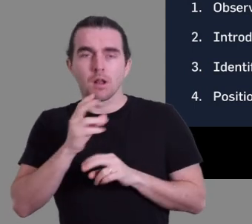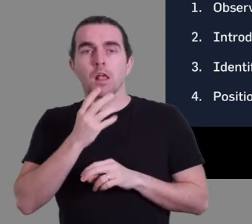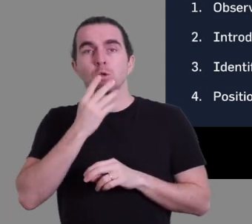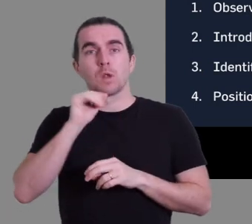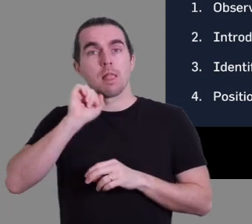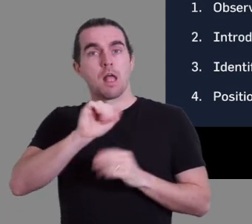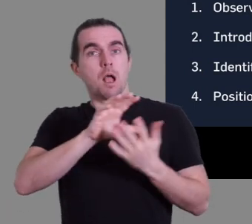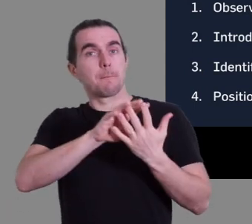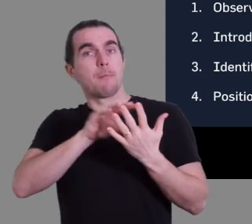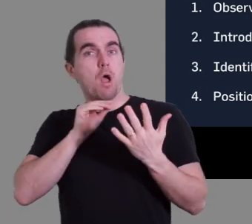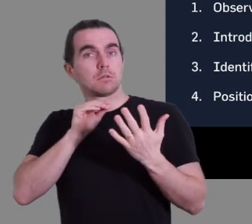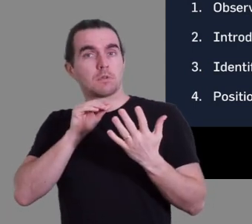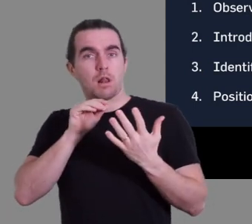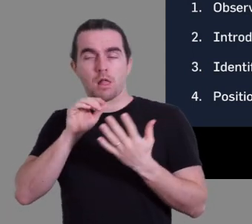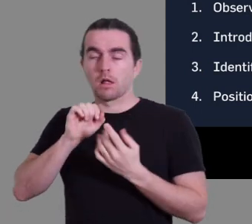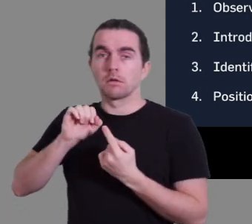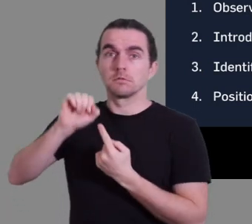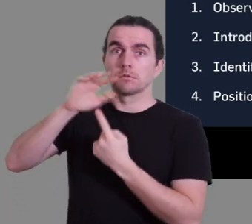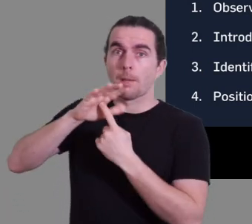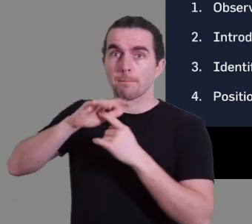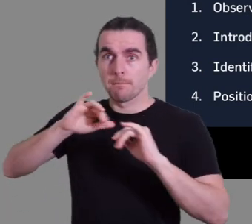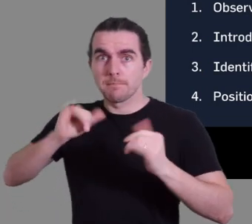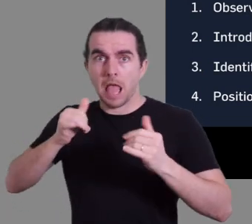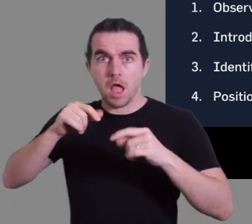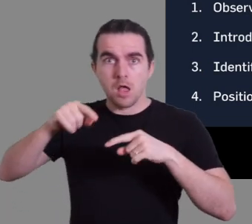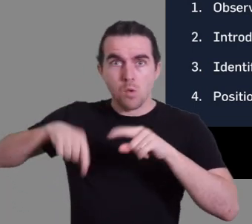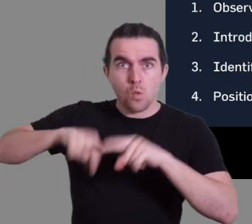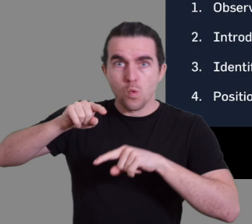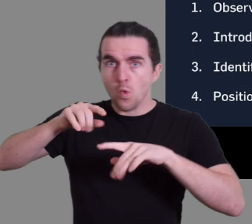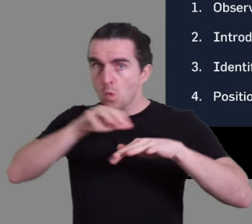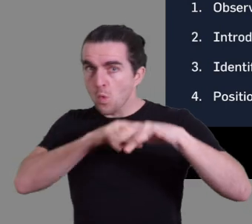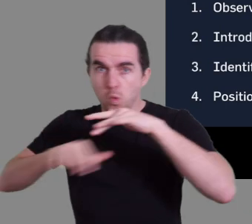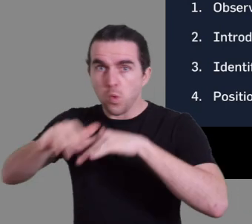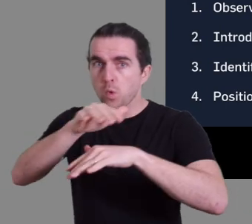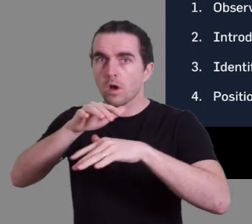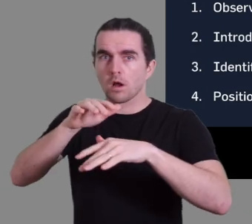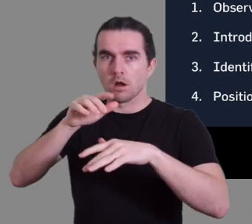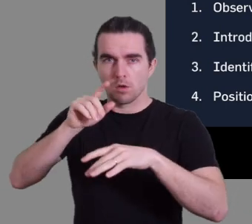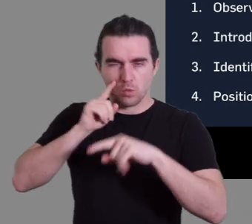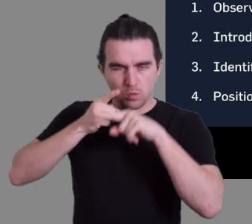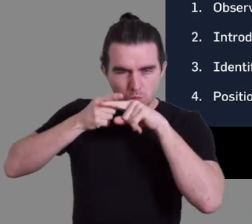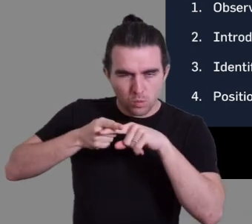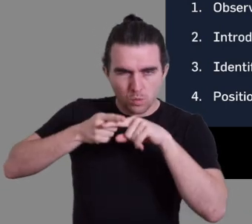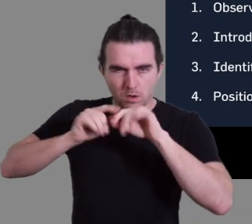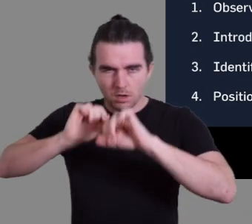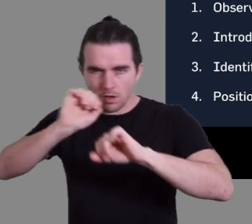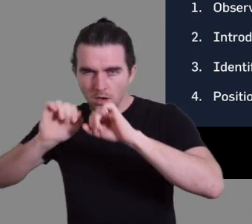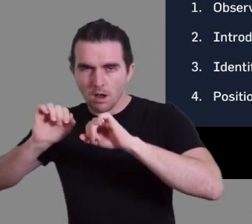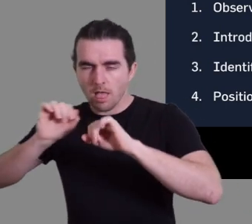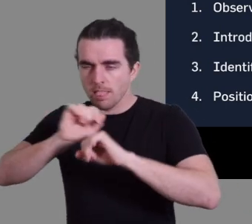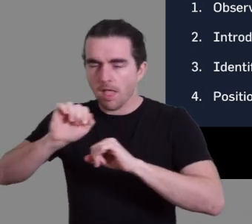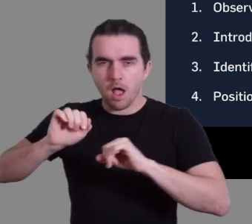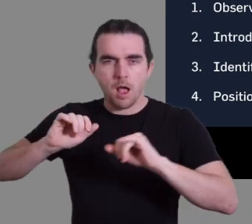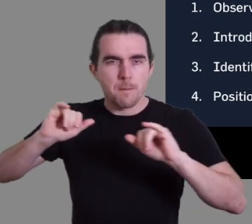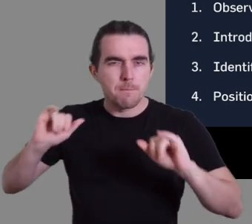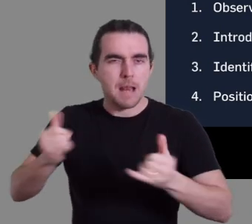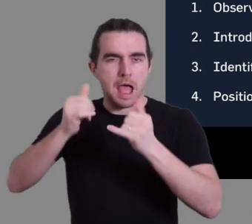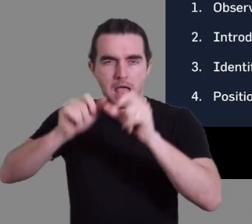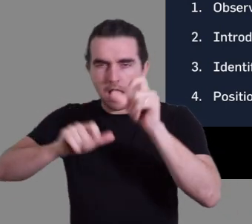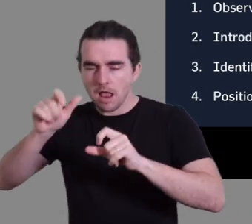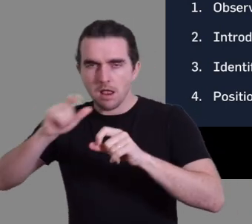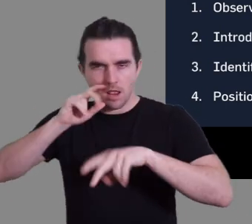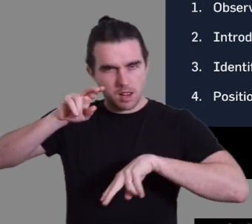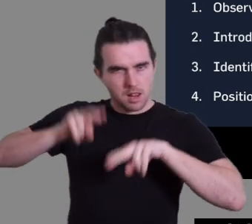use their sort of model of top play and assess it against their own